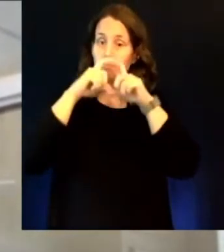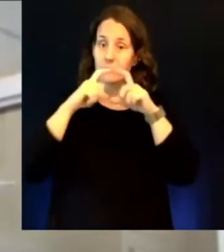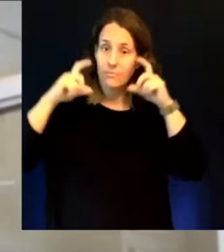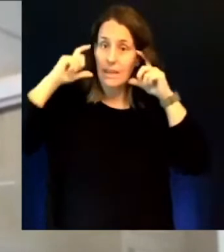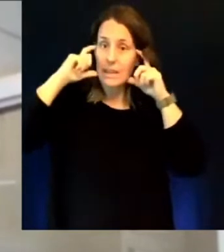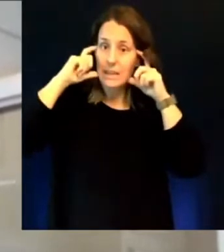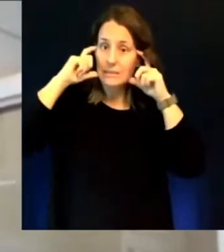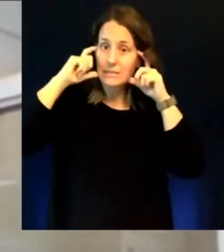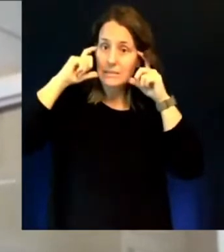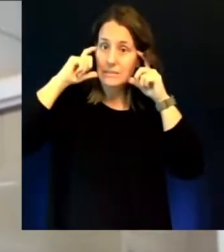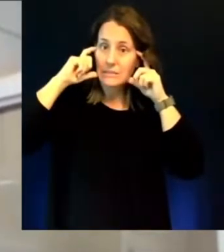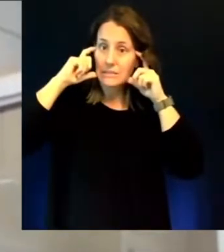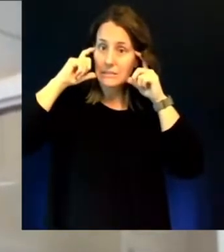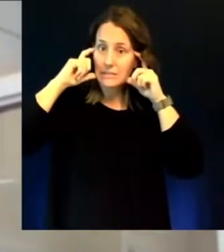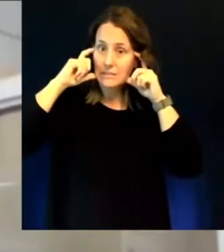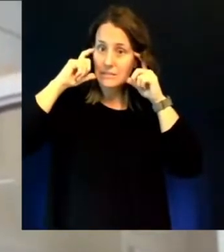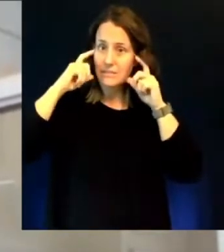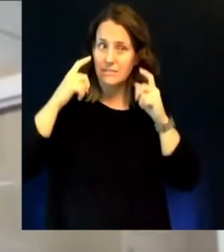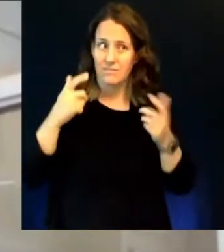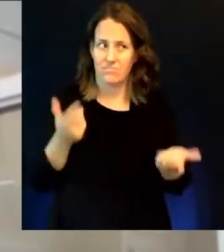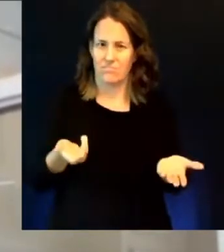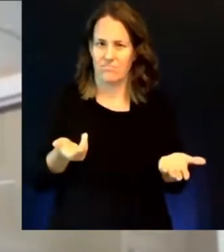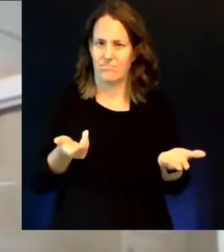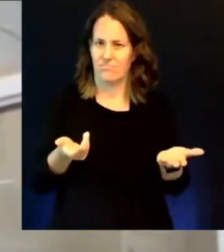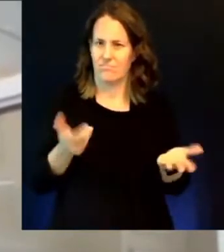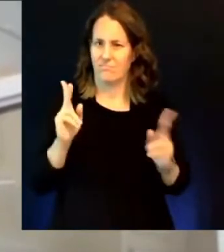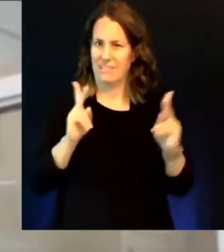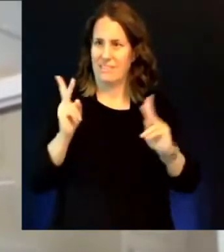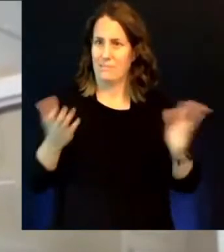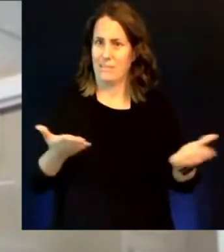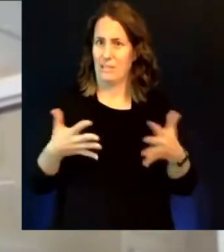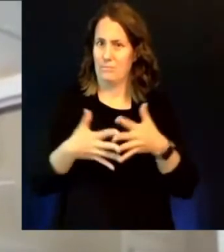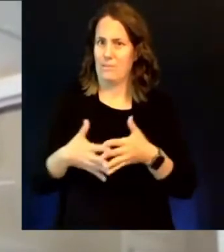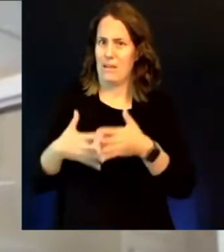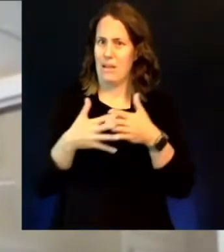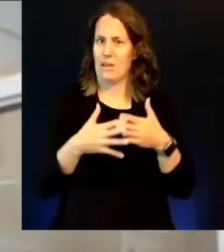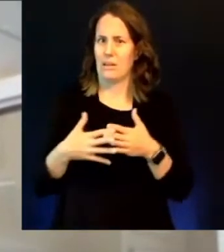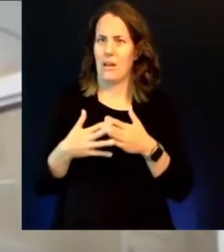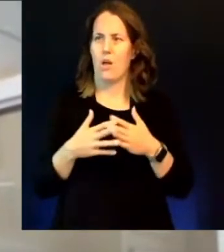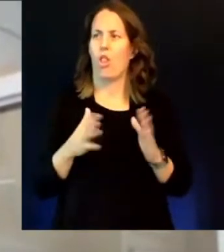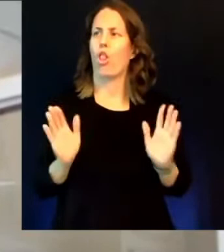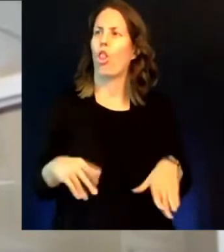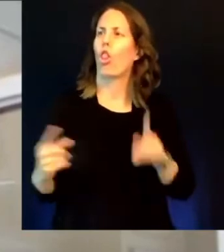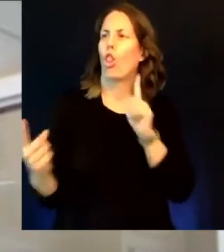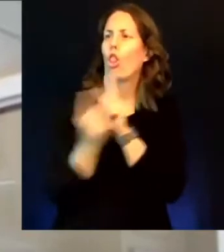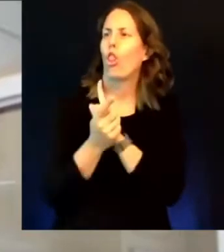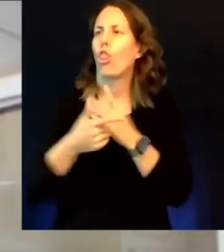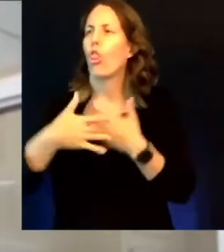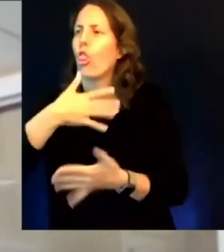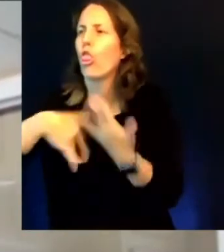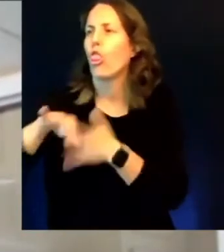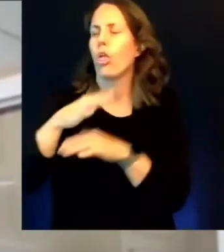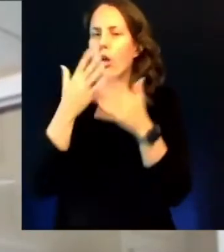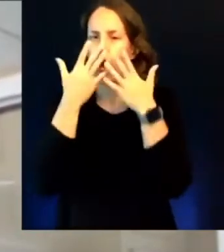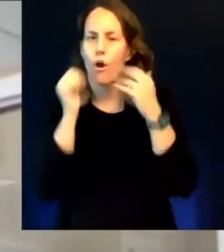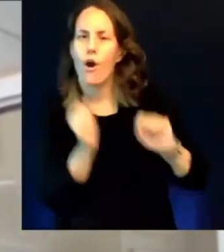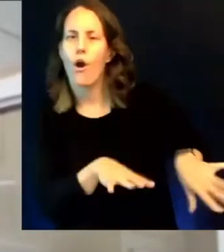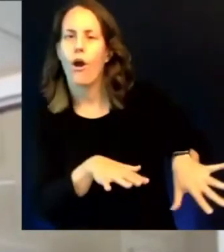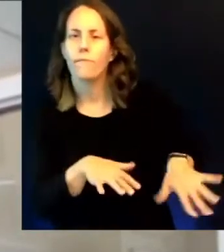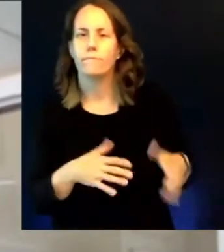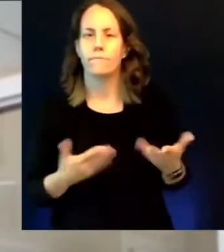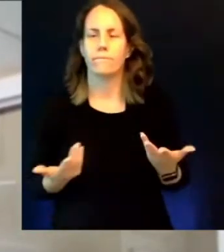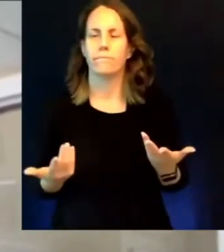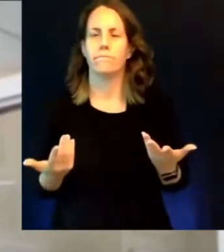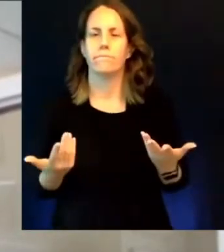things less well than we were at the first half of this year. So I think those are in some ways a perfect storm for why